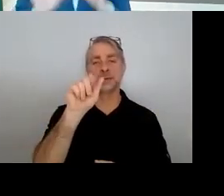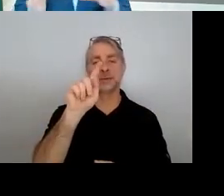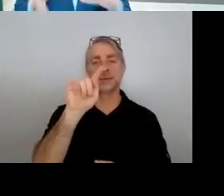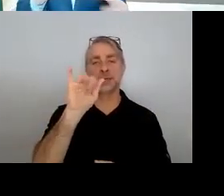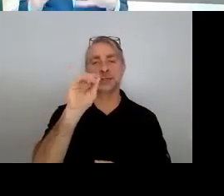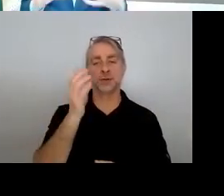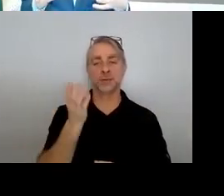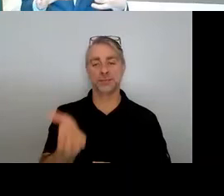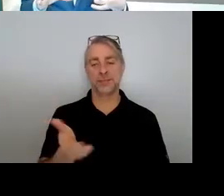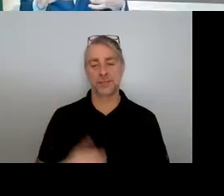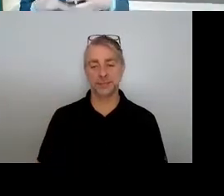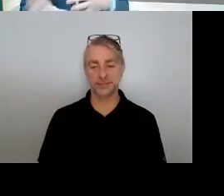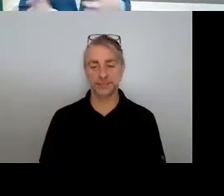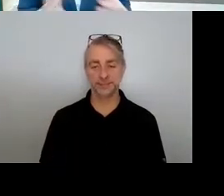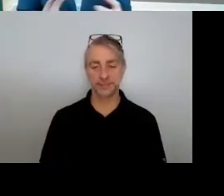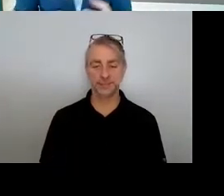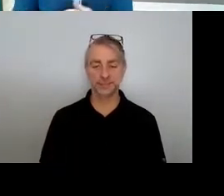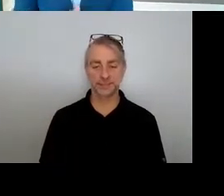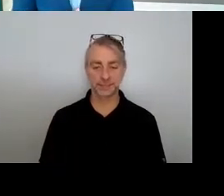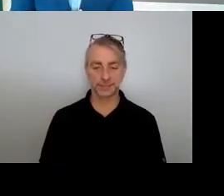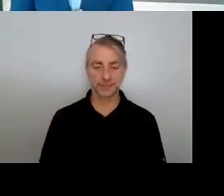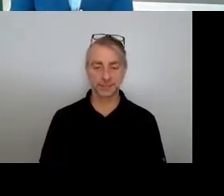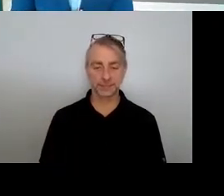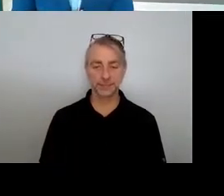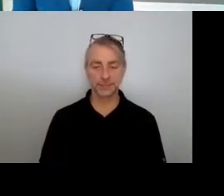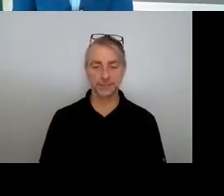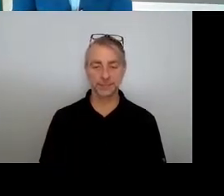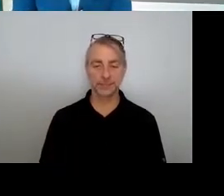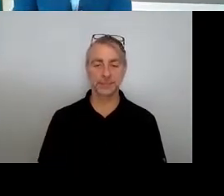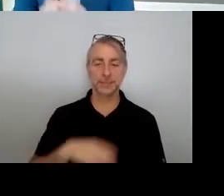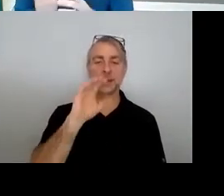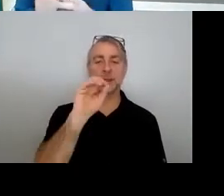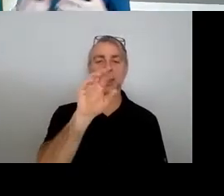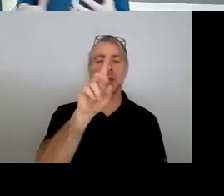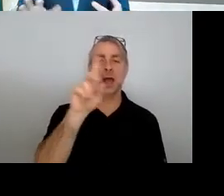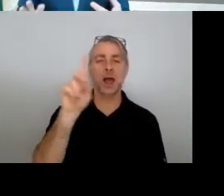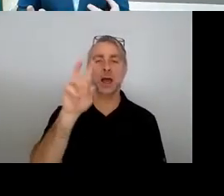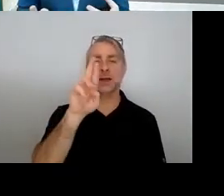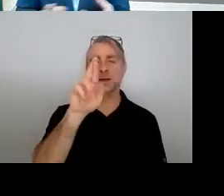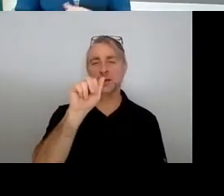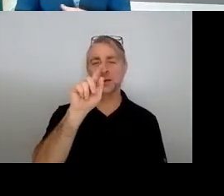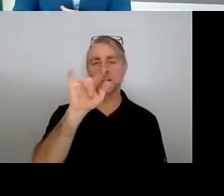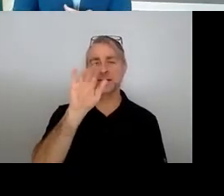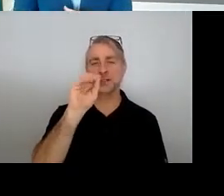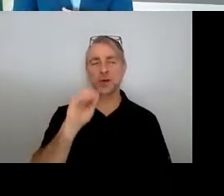The odds ratio is a little bit challenging to interpret, but in